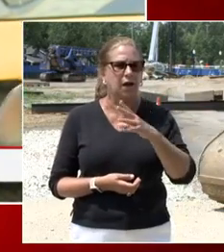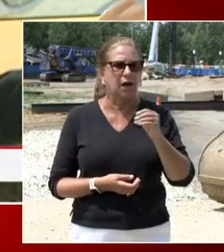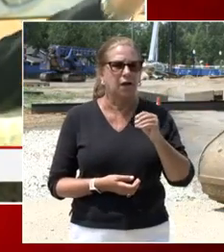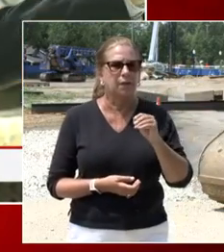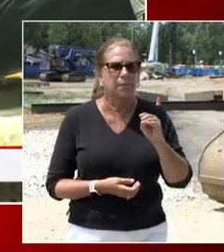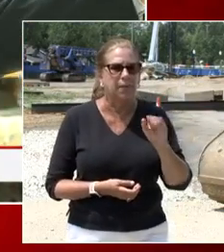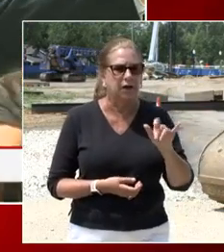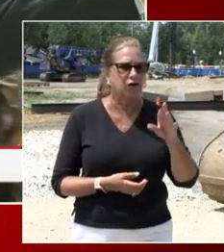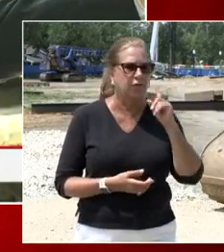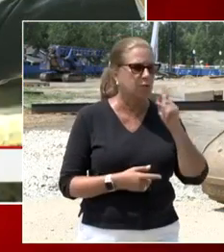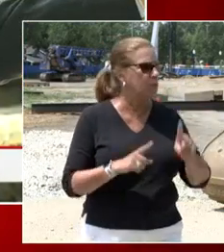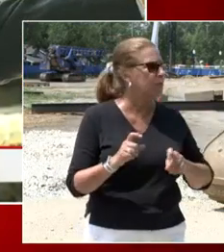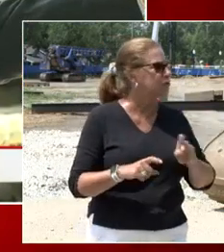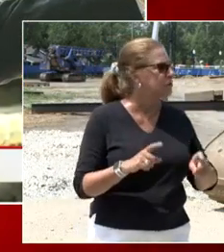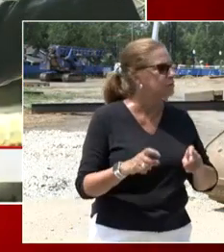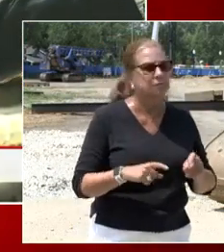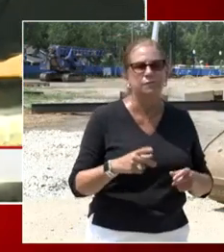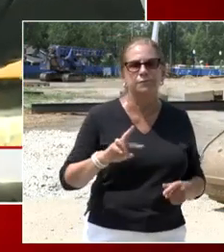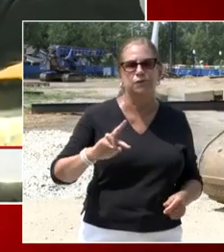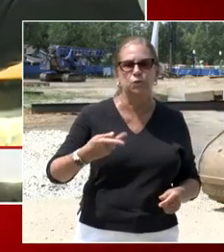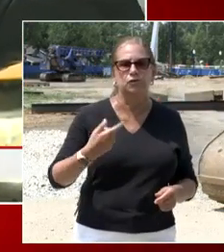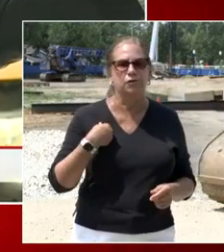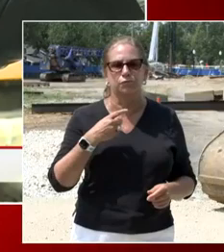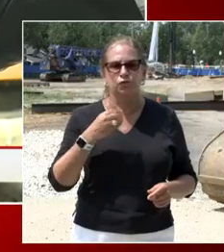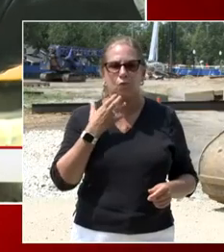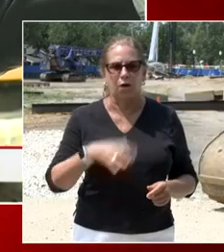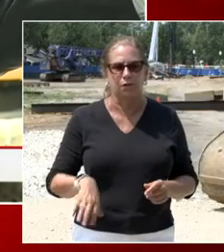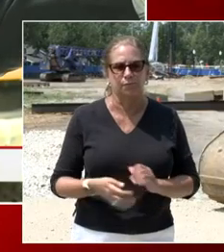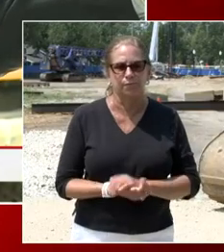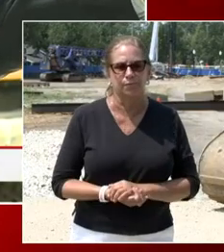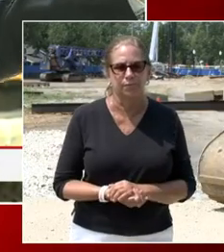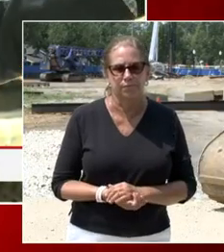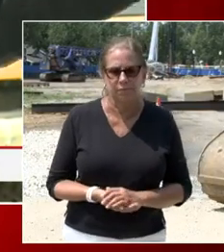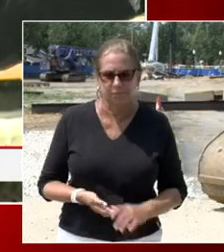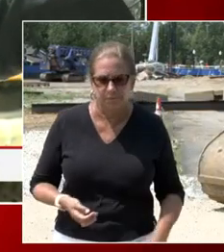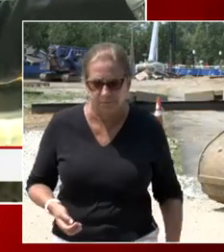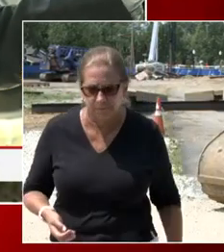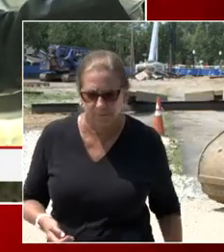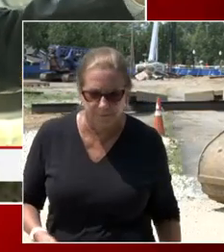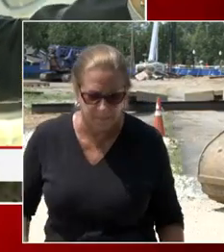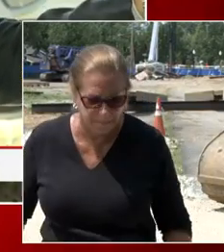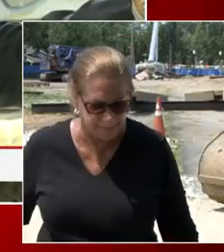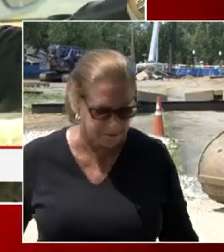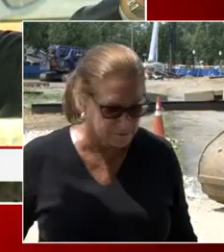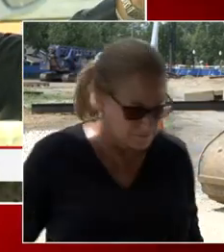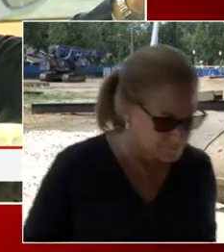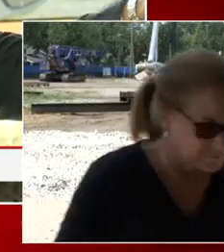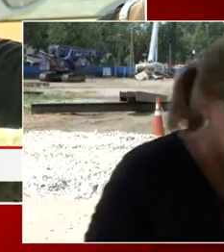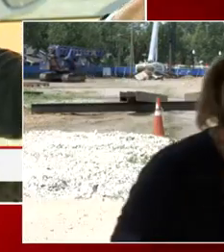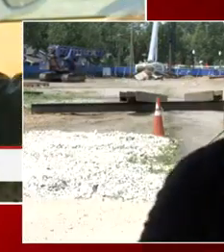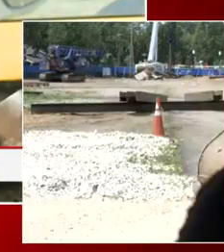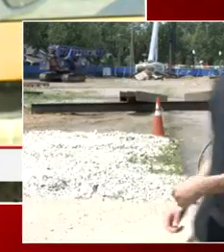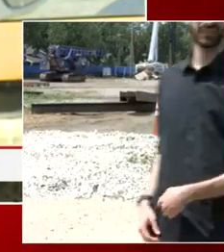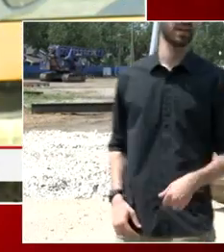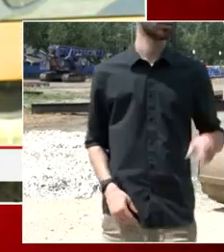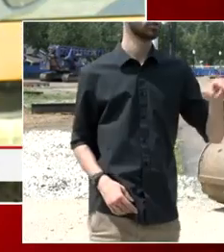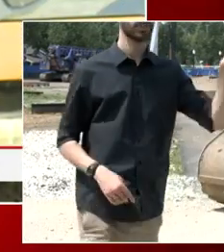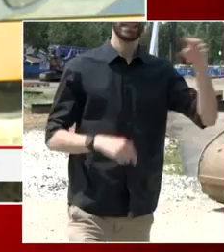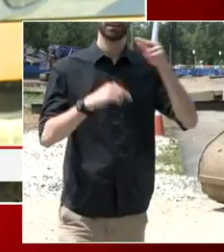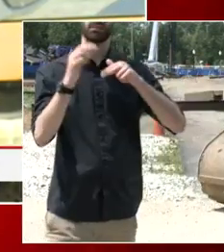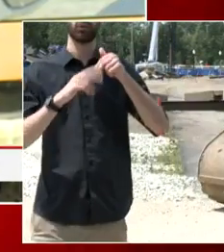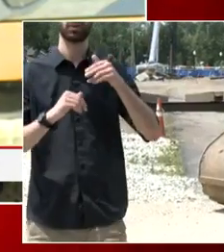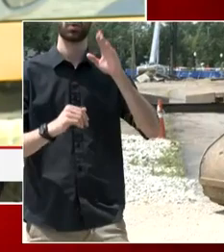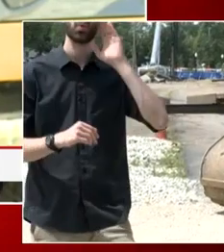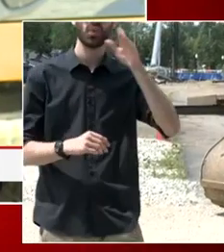tour. So when you look at these buildings on this side, everybody sees these buildings. These buildings are actually going to come down to make way for our new town